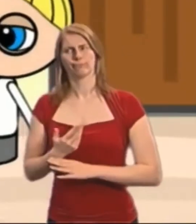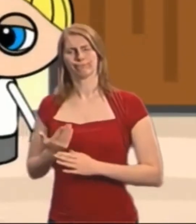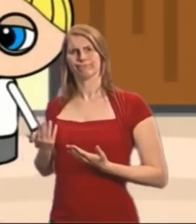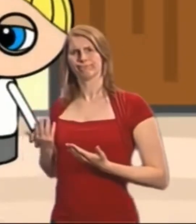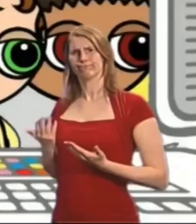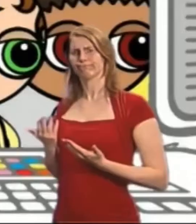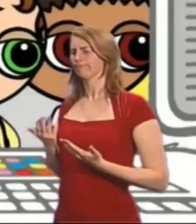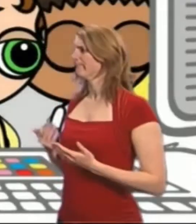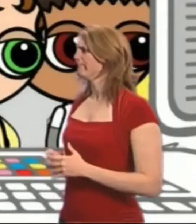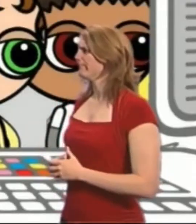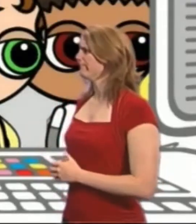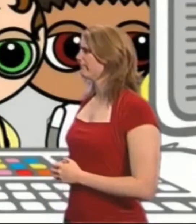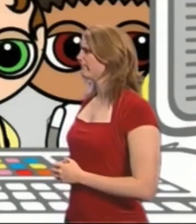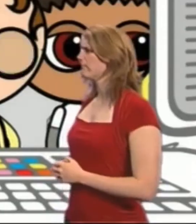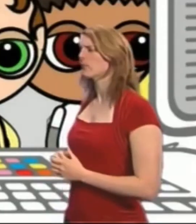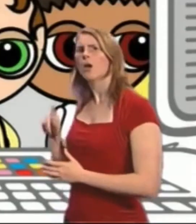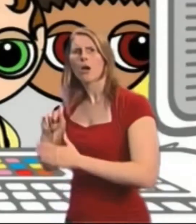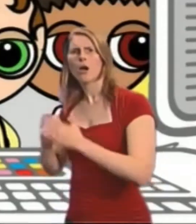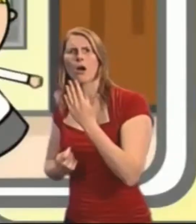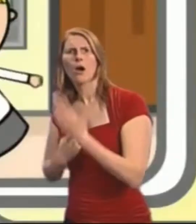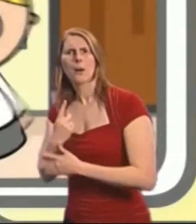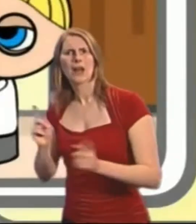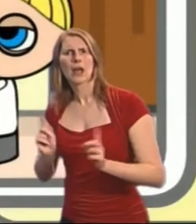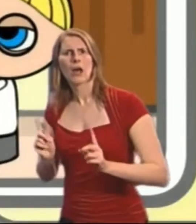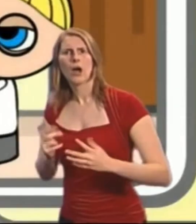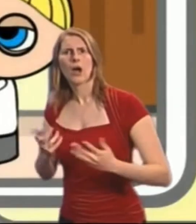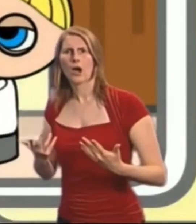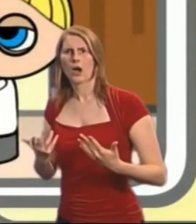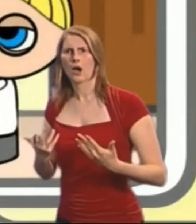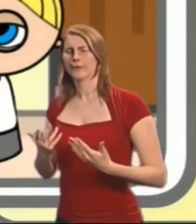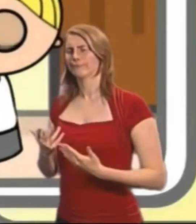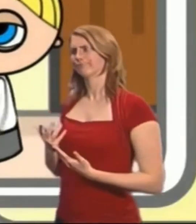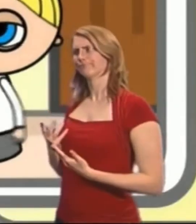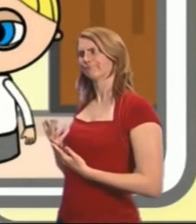Cartoon! What's going on in Jarm? Football!